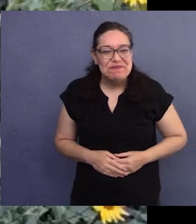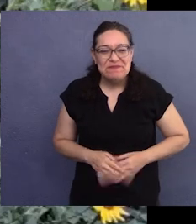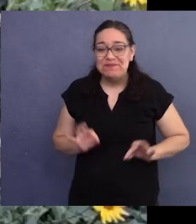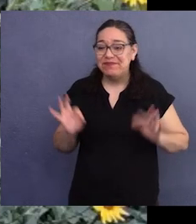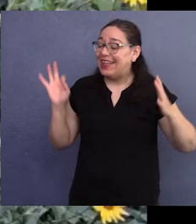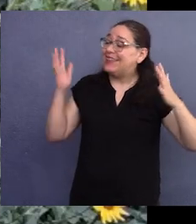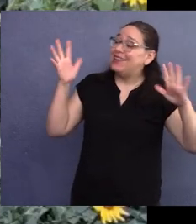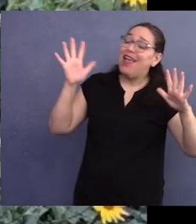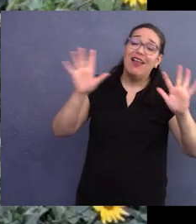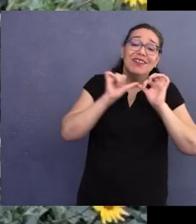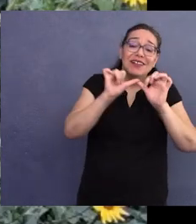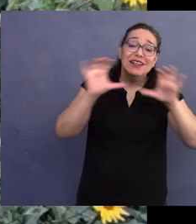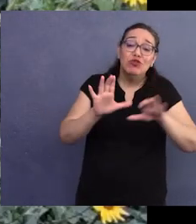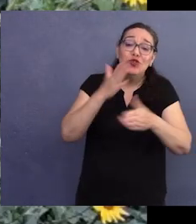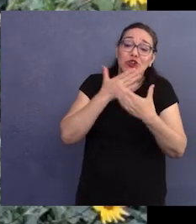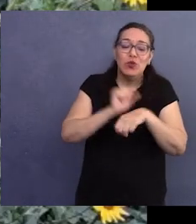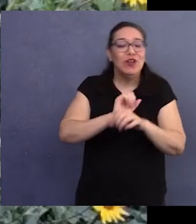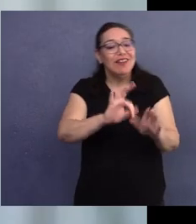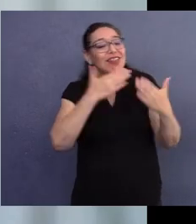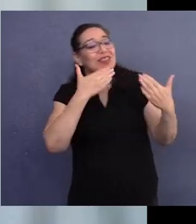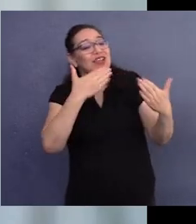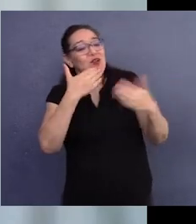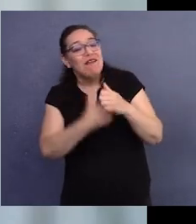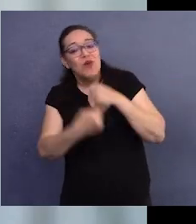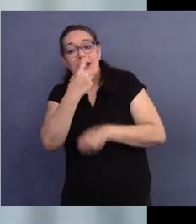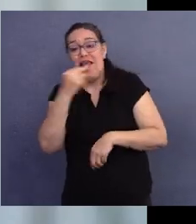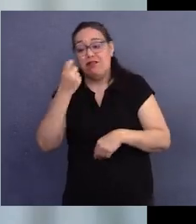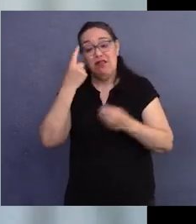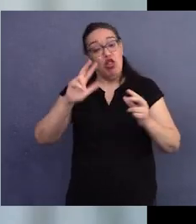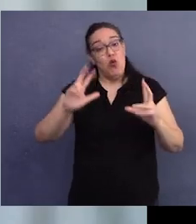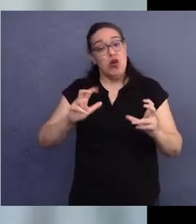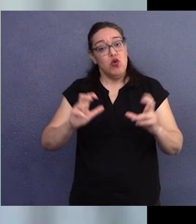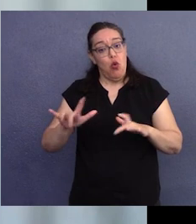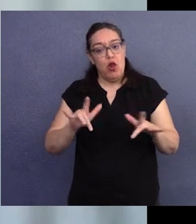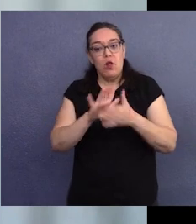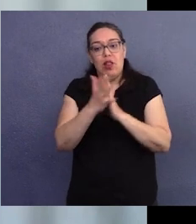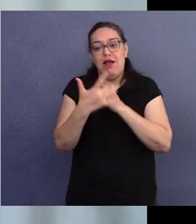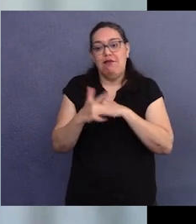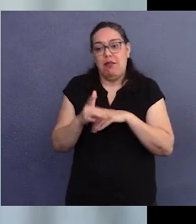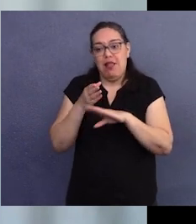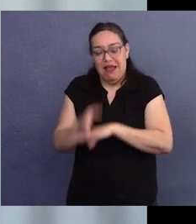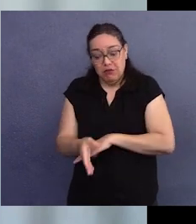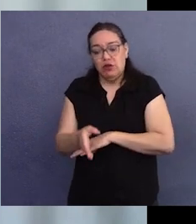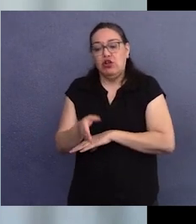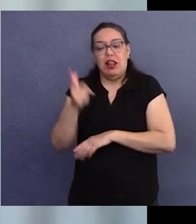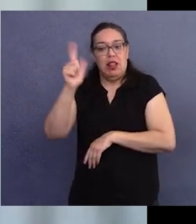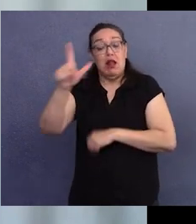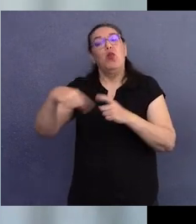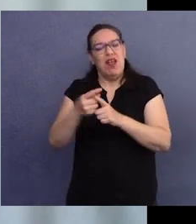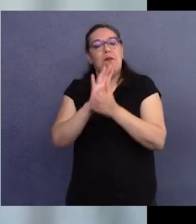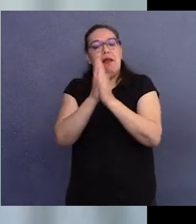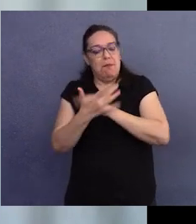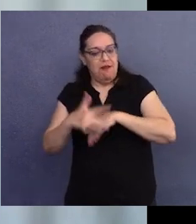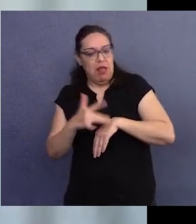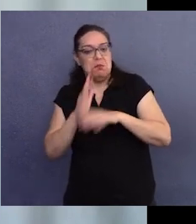Yay, keep doing good work. Thank you, everybody. Thank you. And then the recordings will be available. Once they're available, we will email